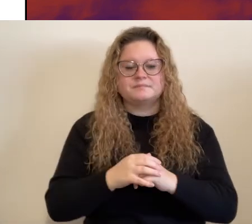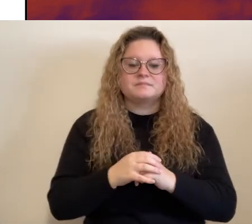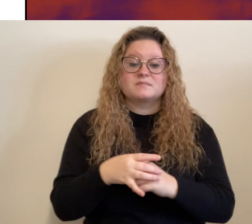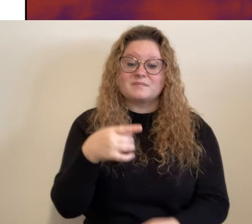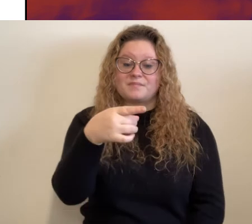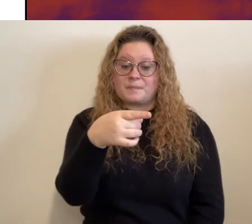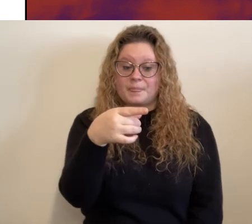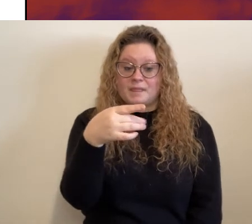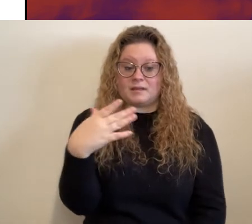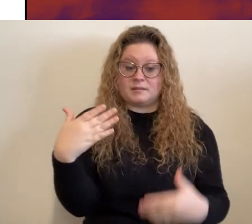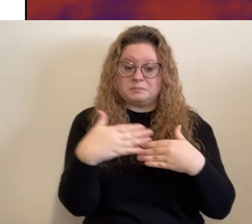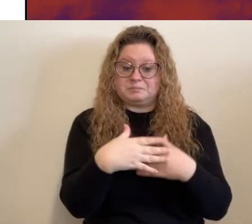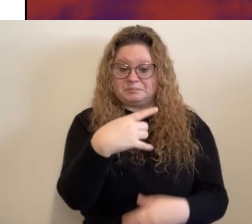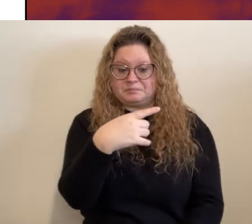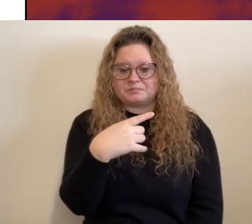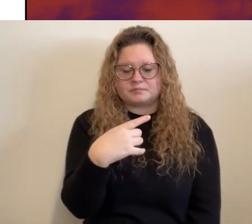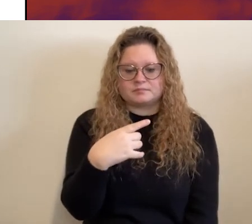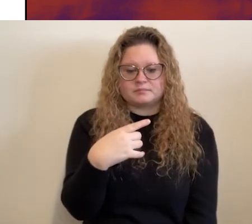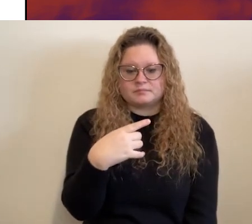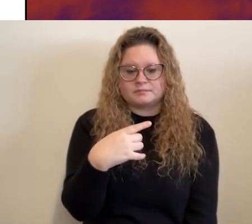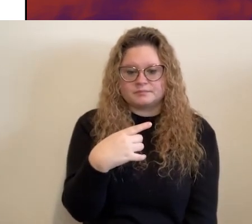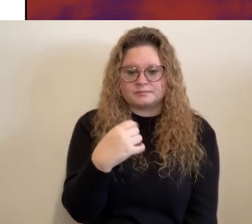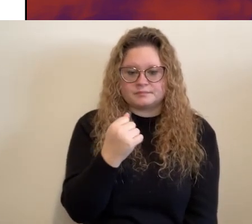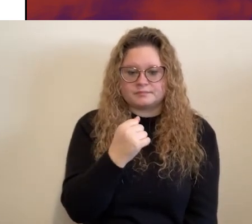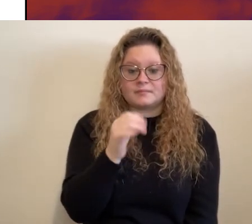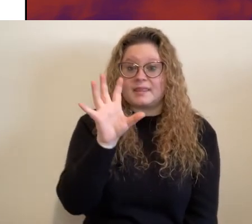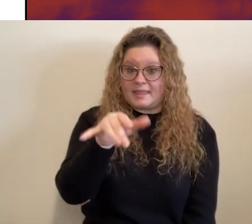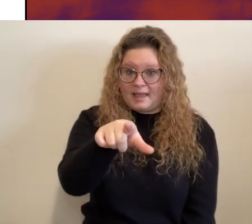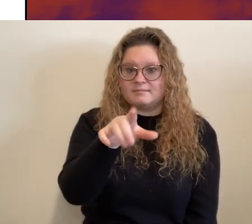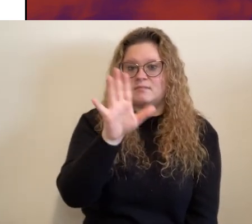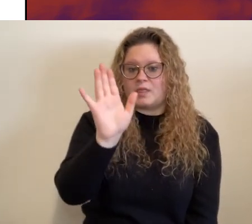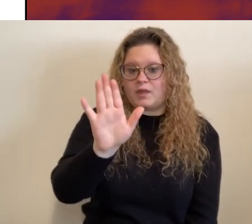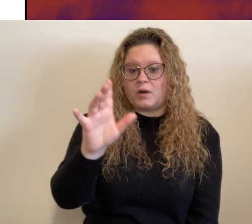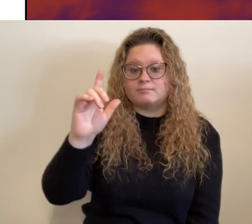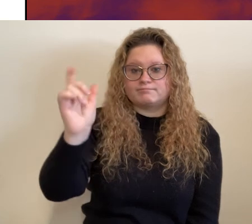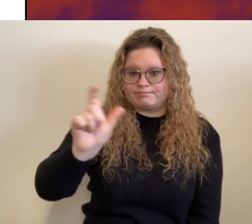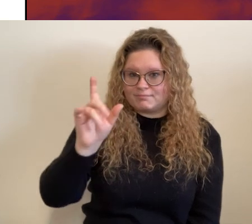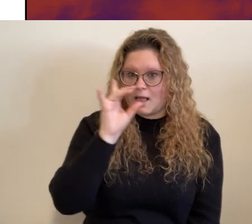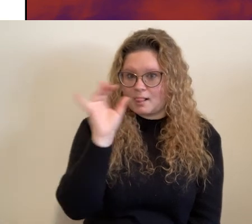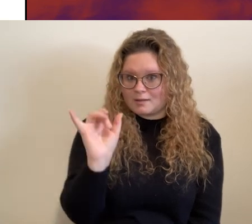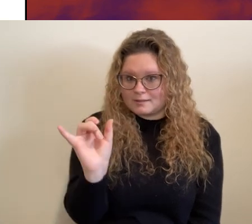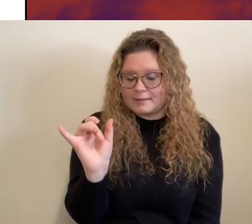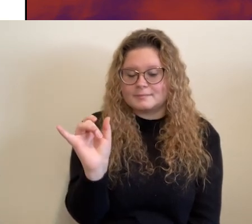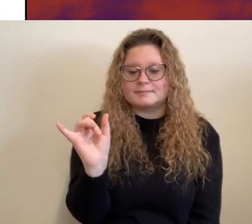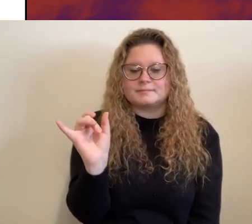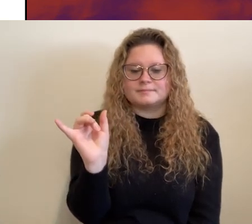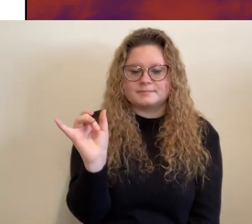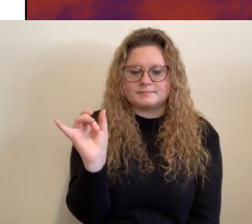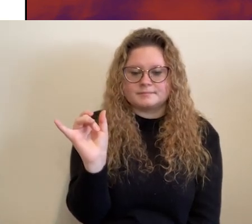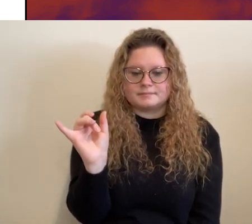showcase, like, this is a curated feed, but it also looks like things